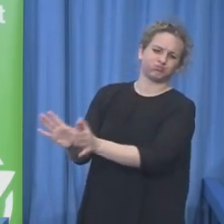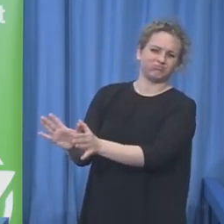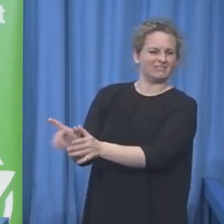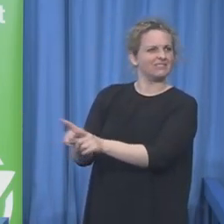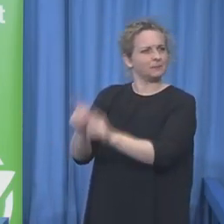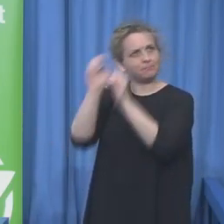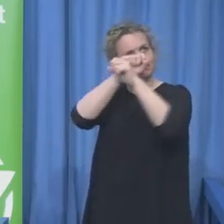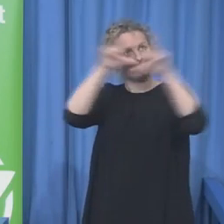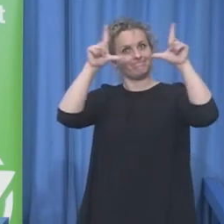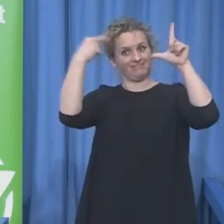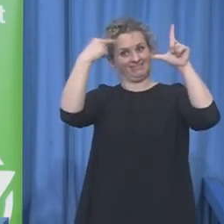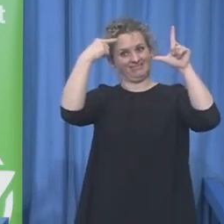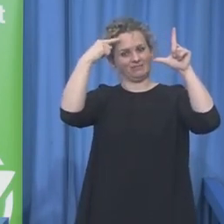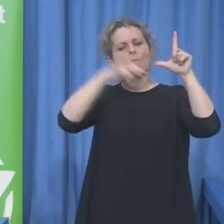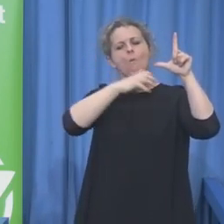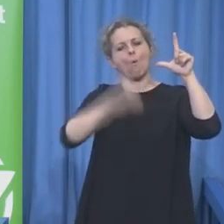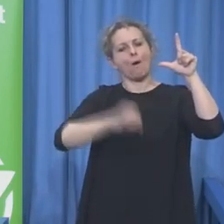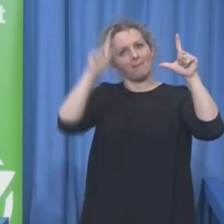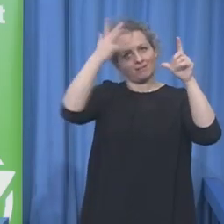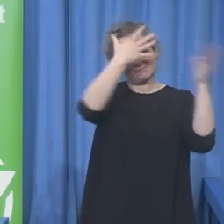there. Thank you.